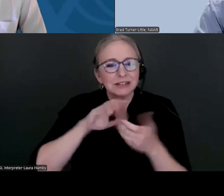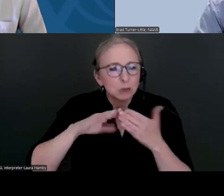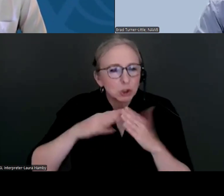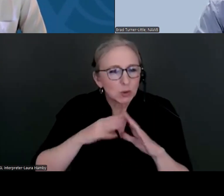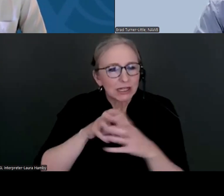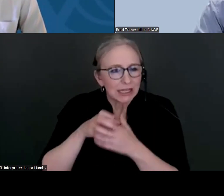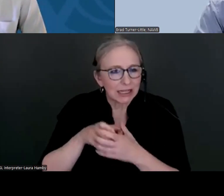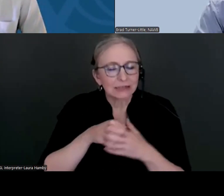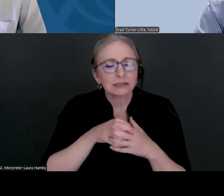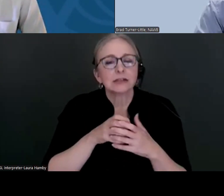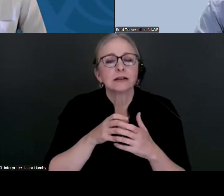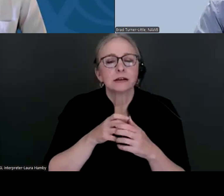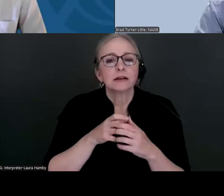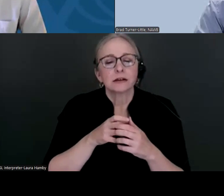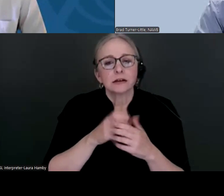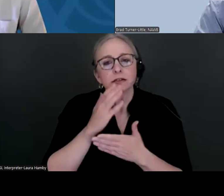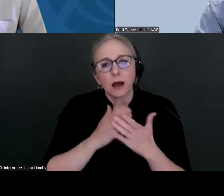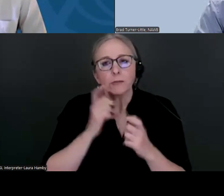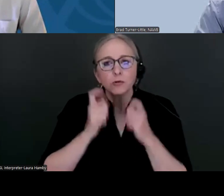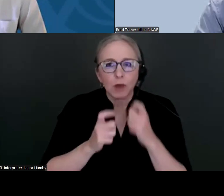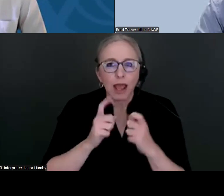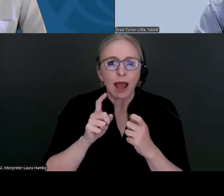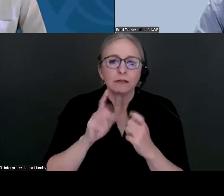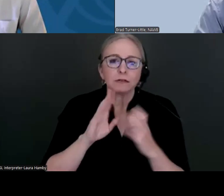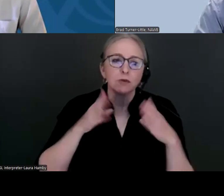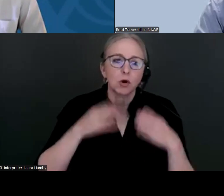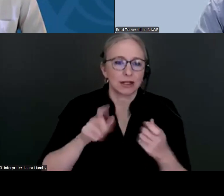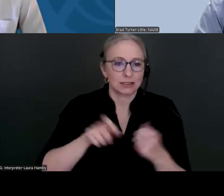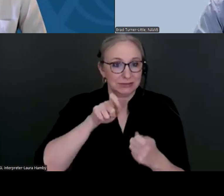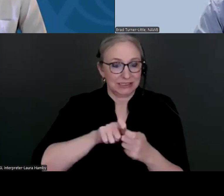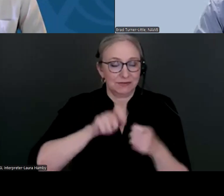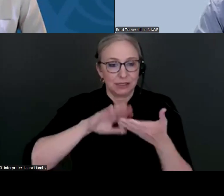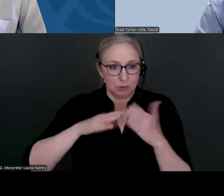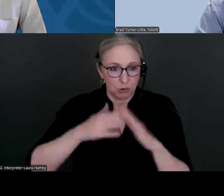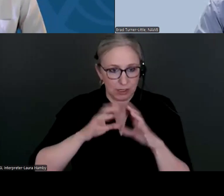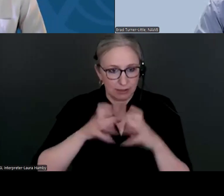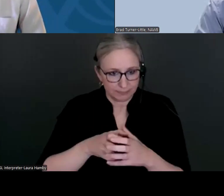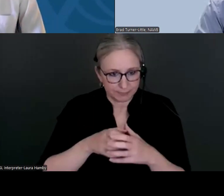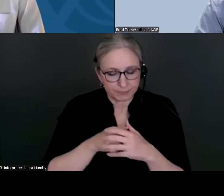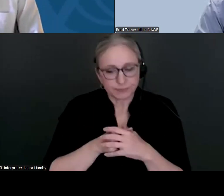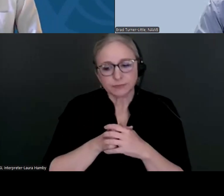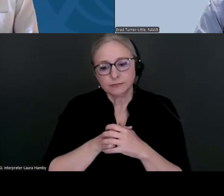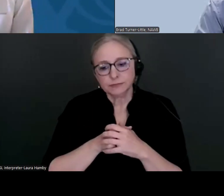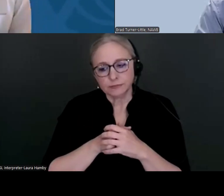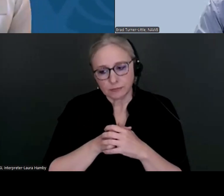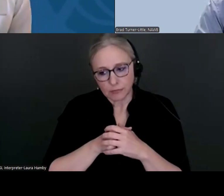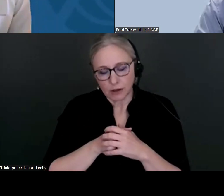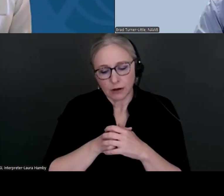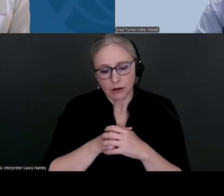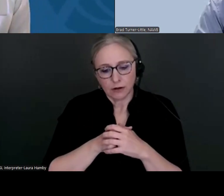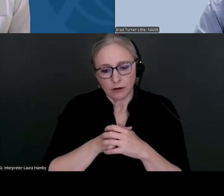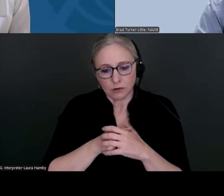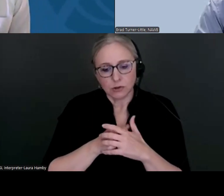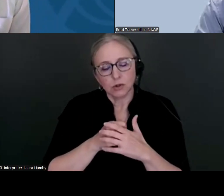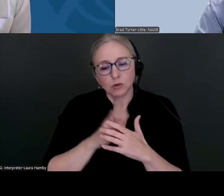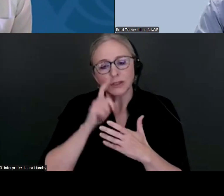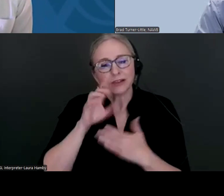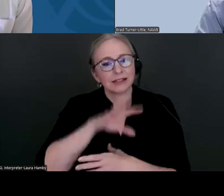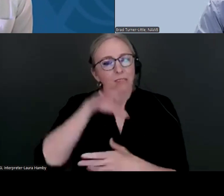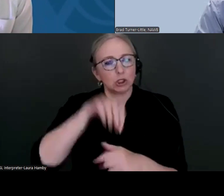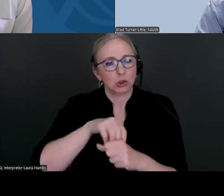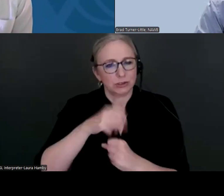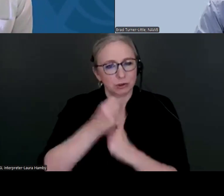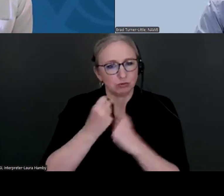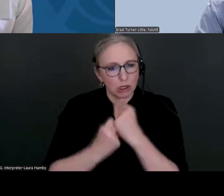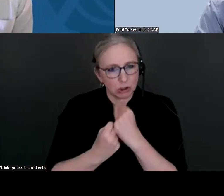We have some grants that focus on very specific communities. So that's sort of built into the structure of